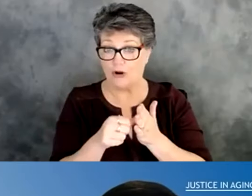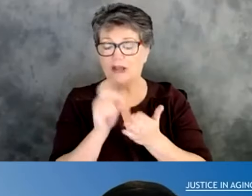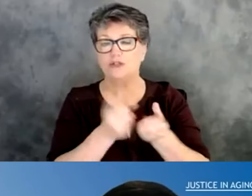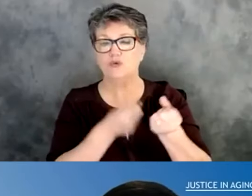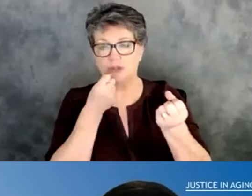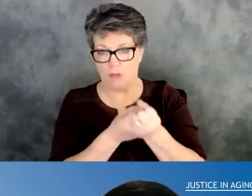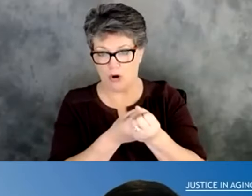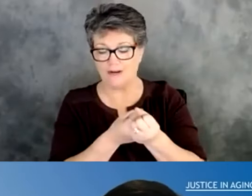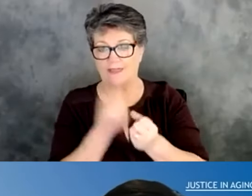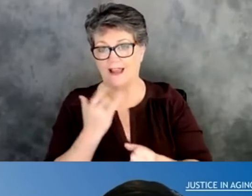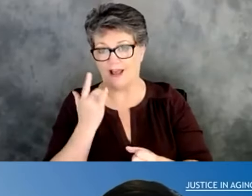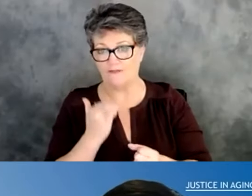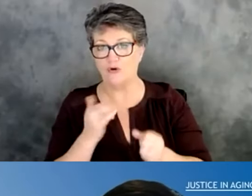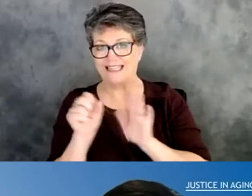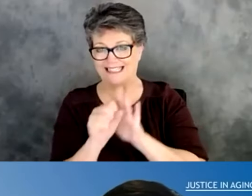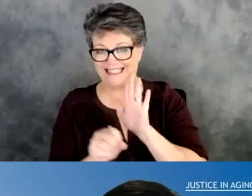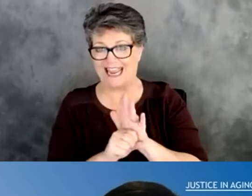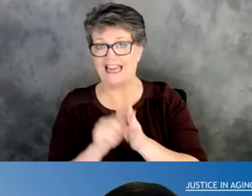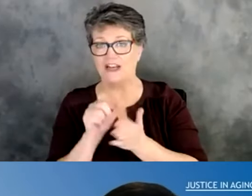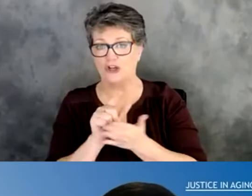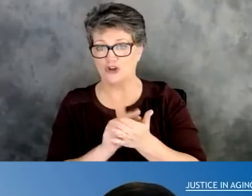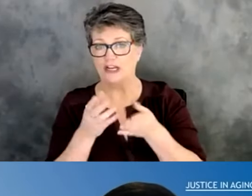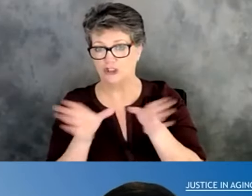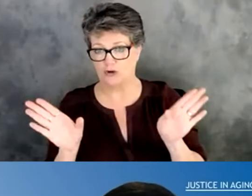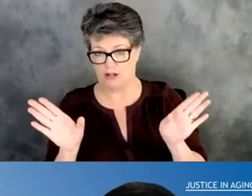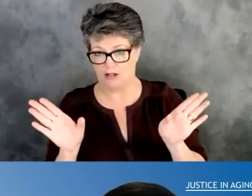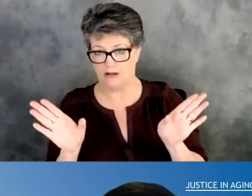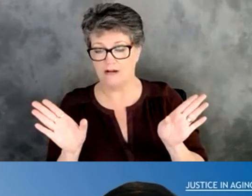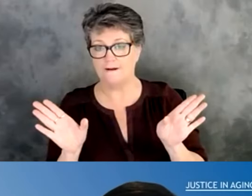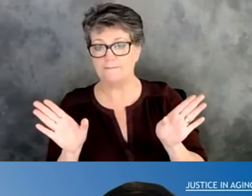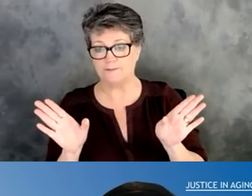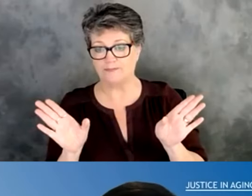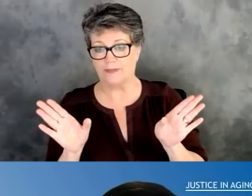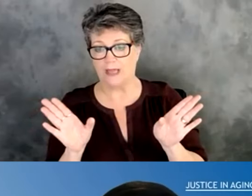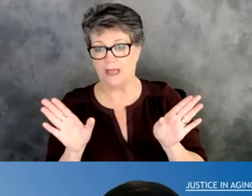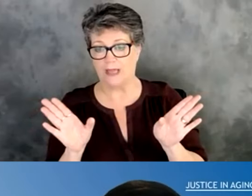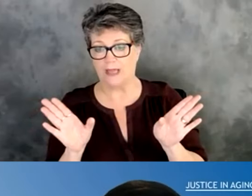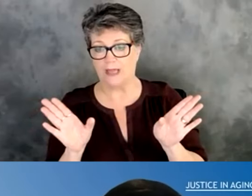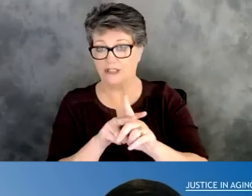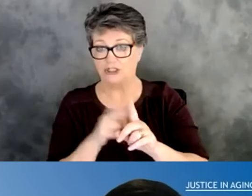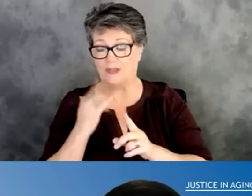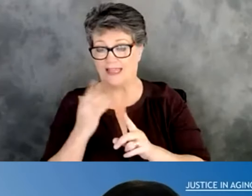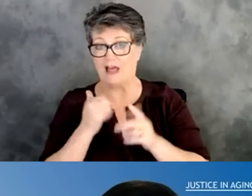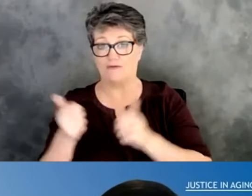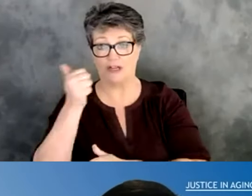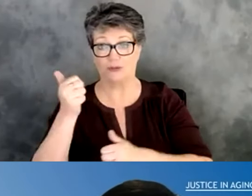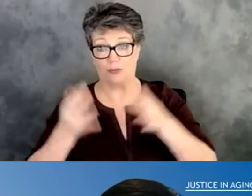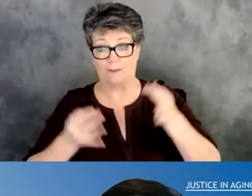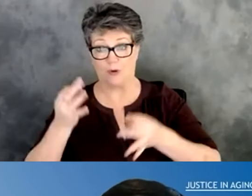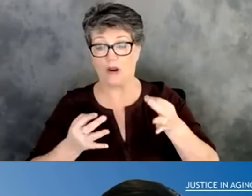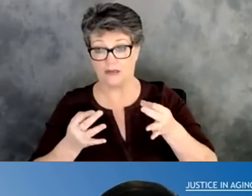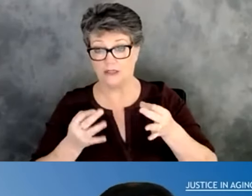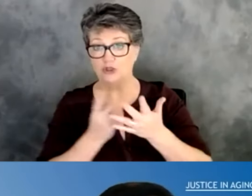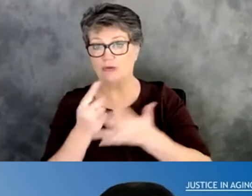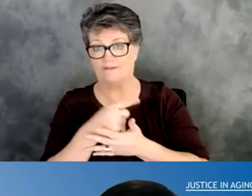of the California State Attorney General's petition to the California Supreme Court to seek review in this